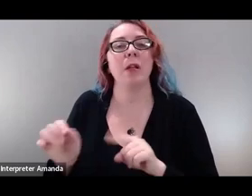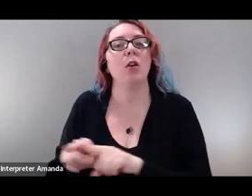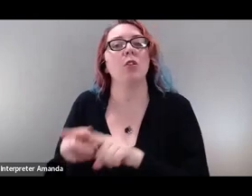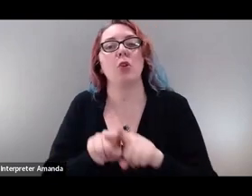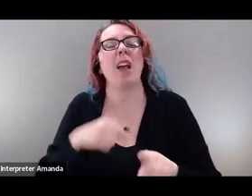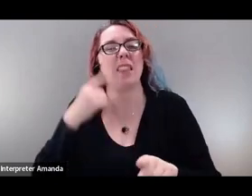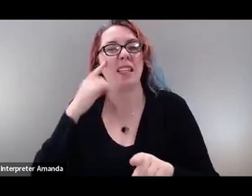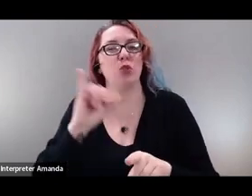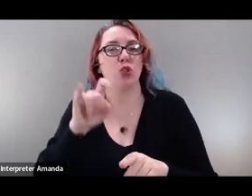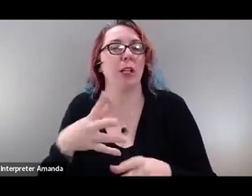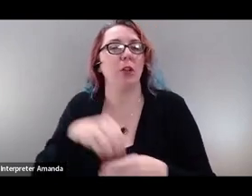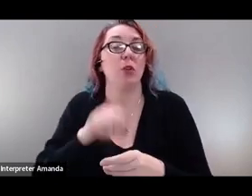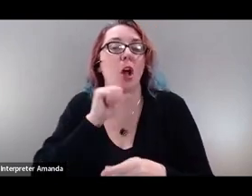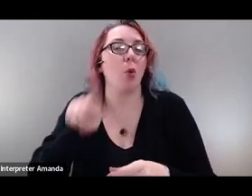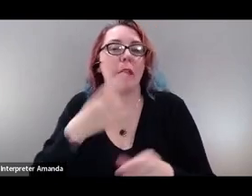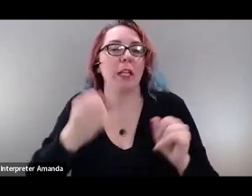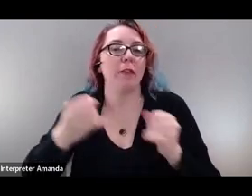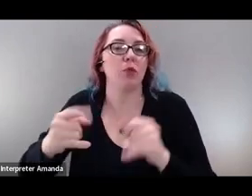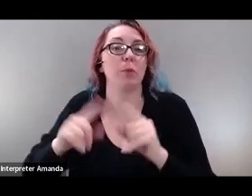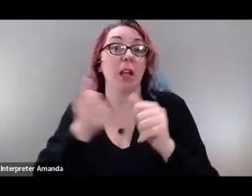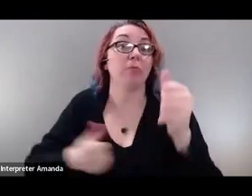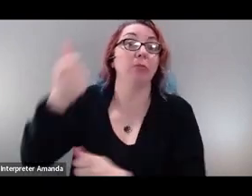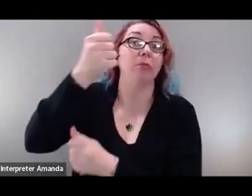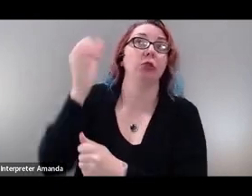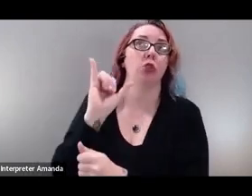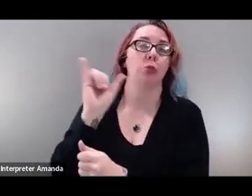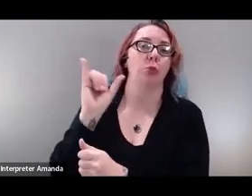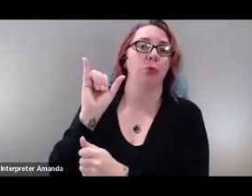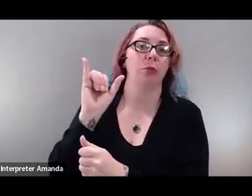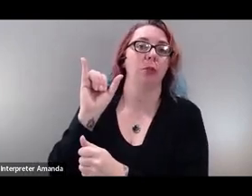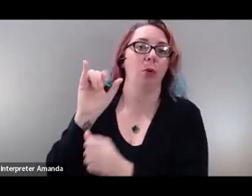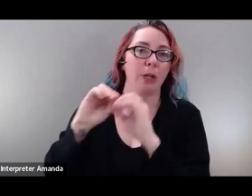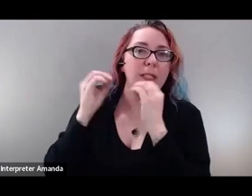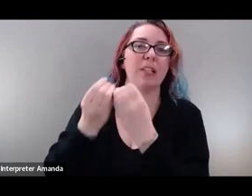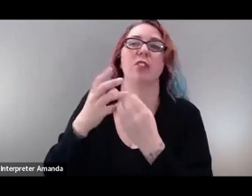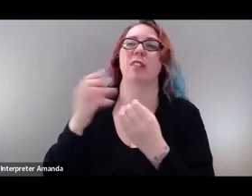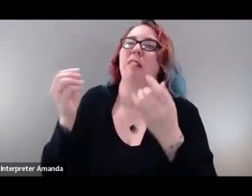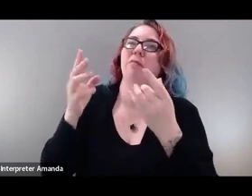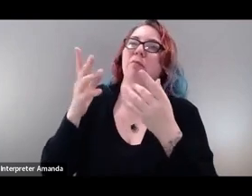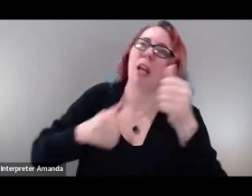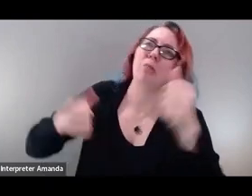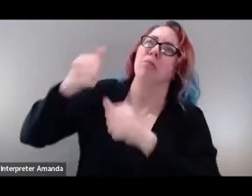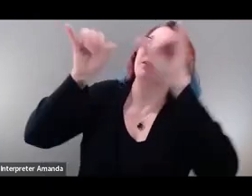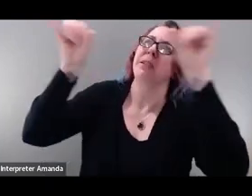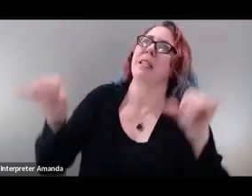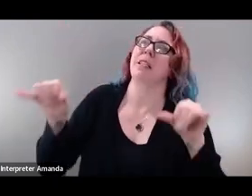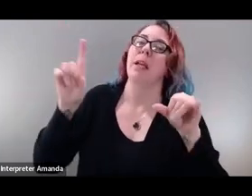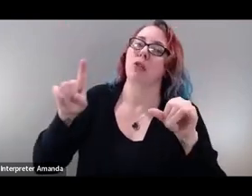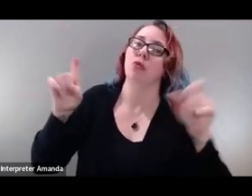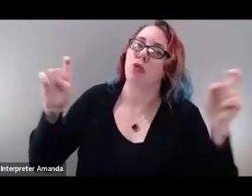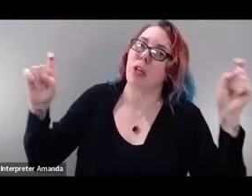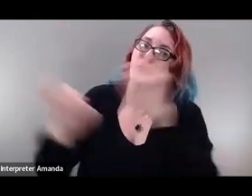top down in a way as well, right? Of like thinking about how this shift of perspective that we're all speaking about might